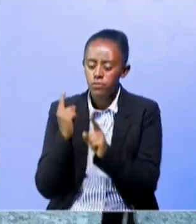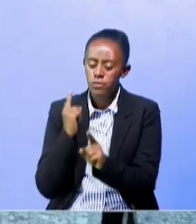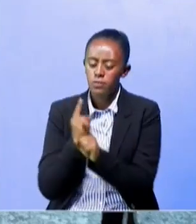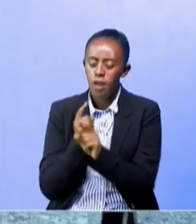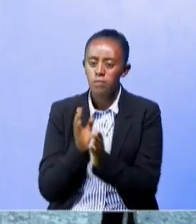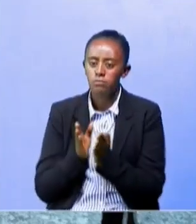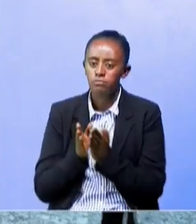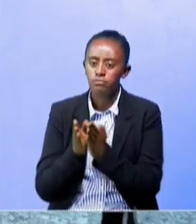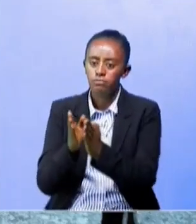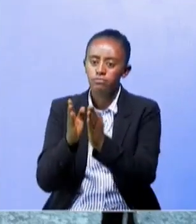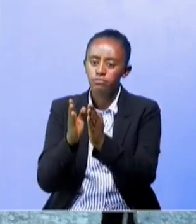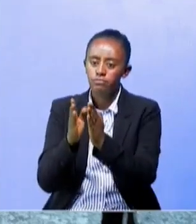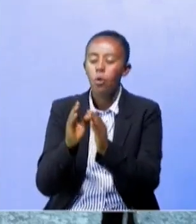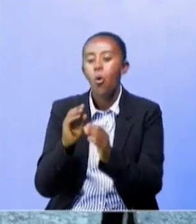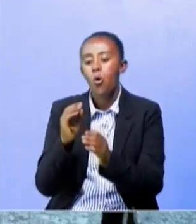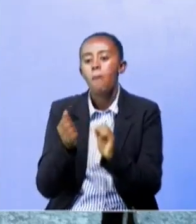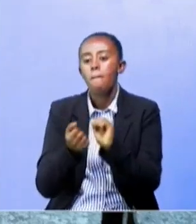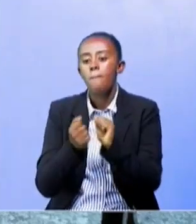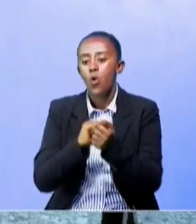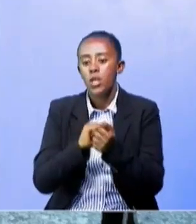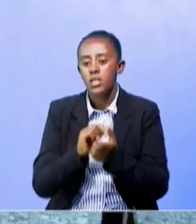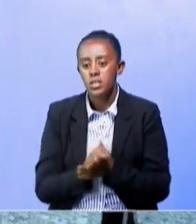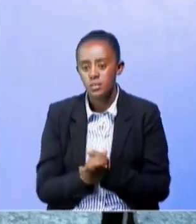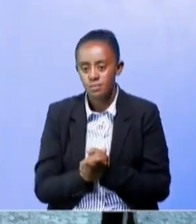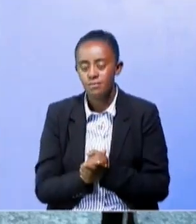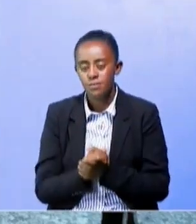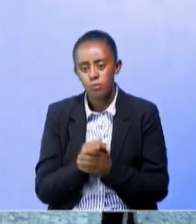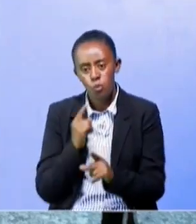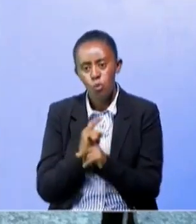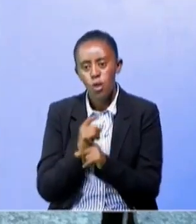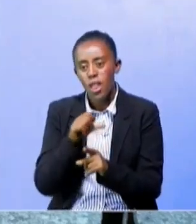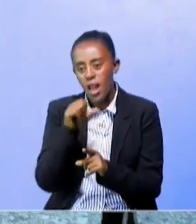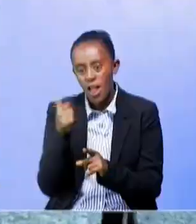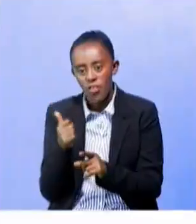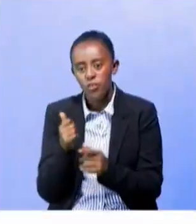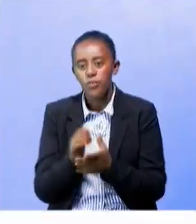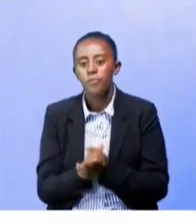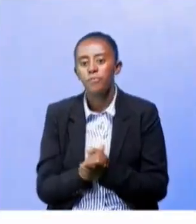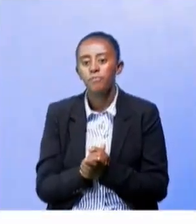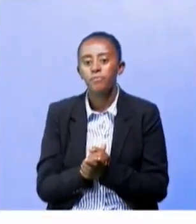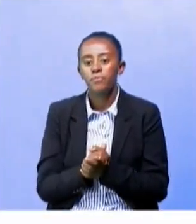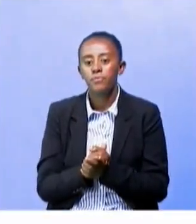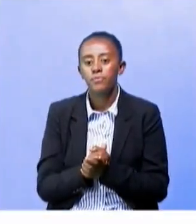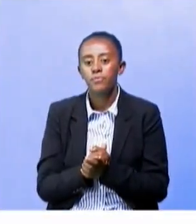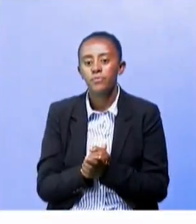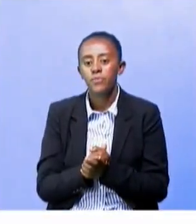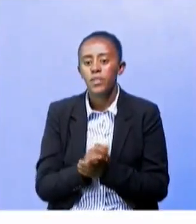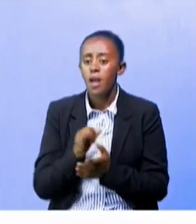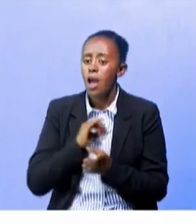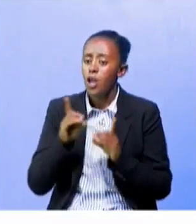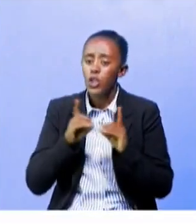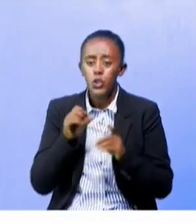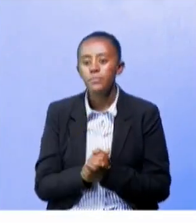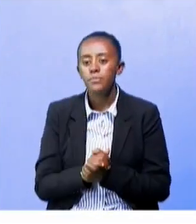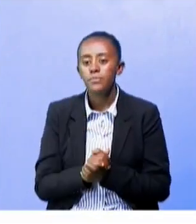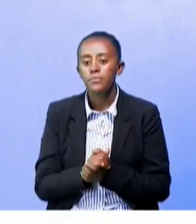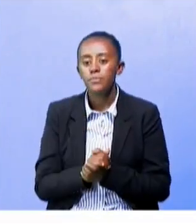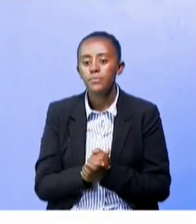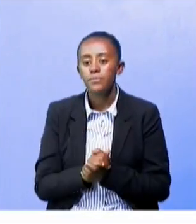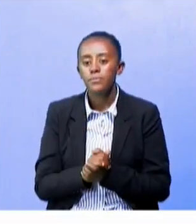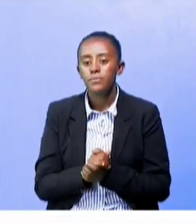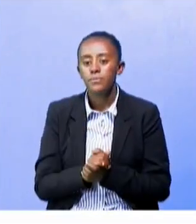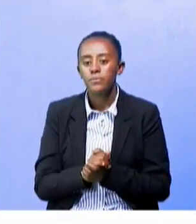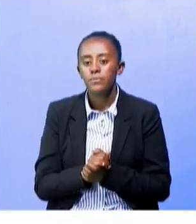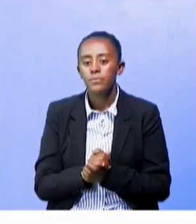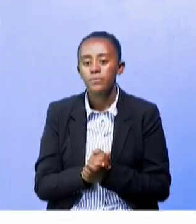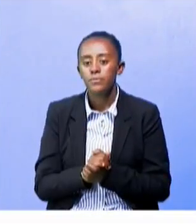of progress. All right, another thing that I don't really